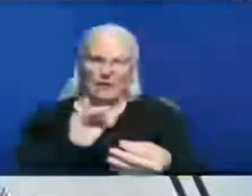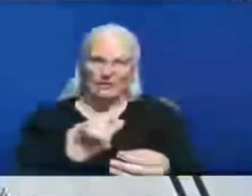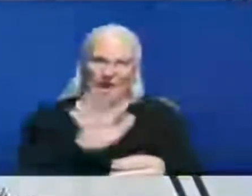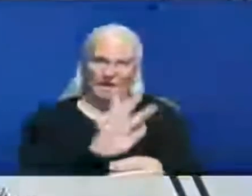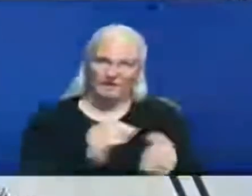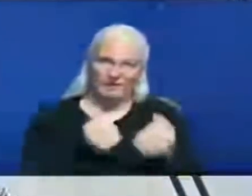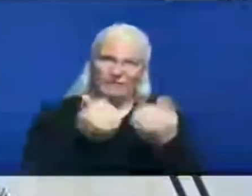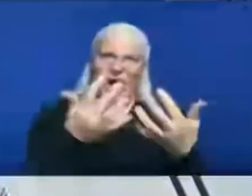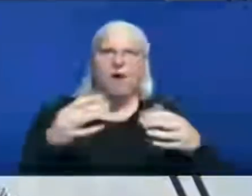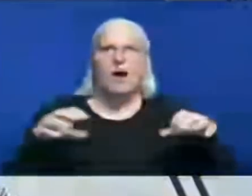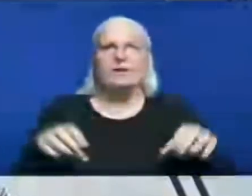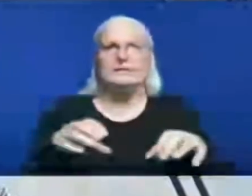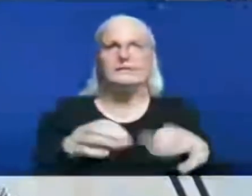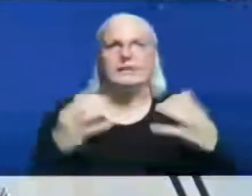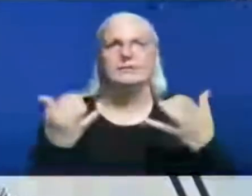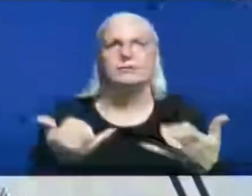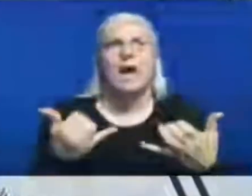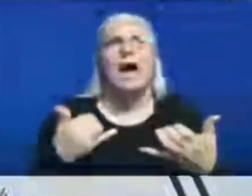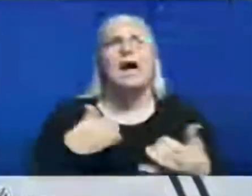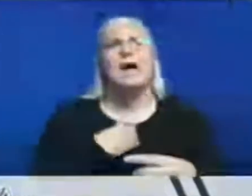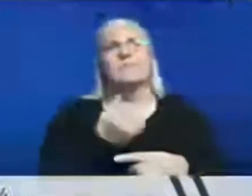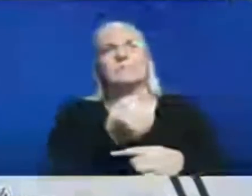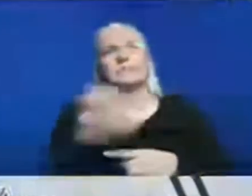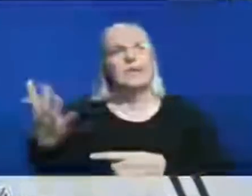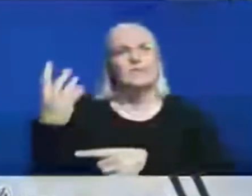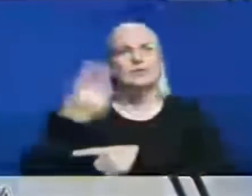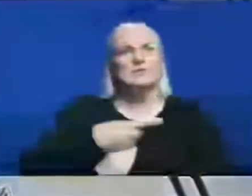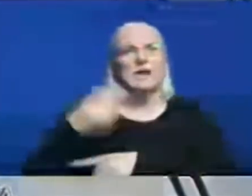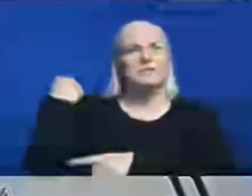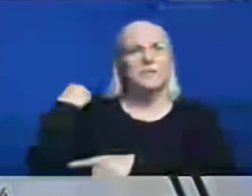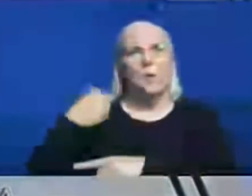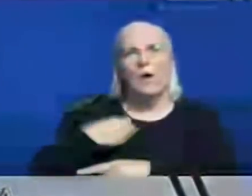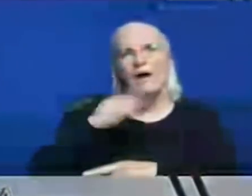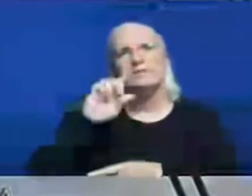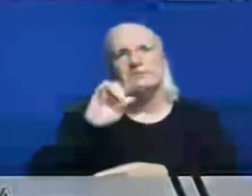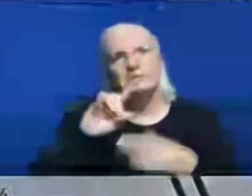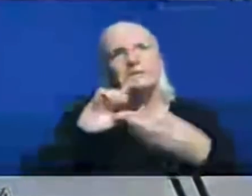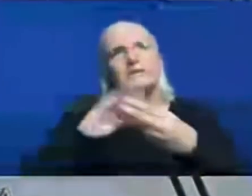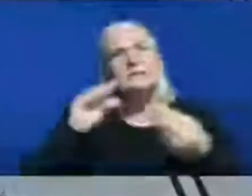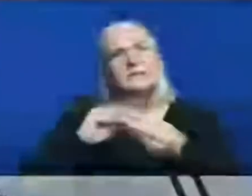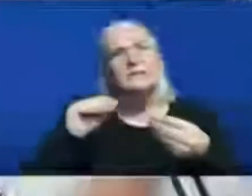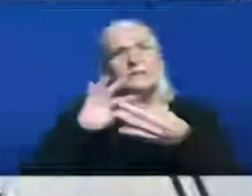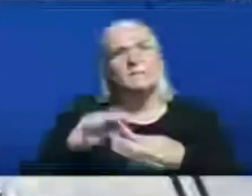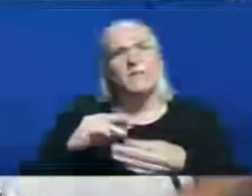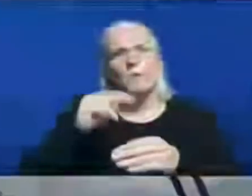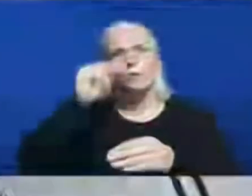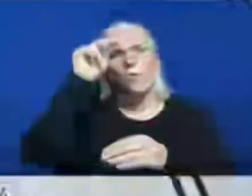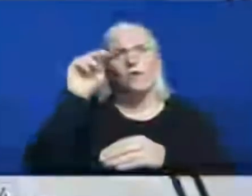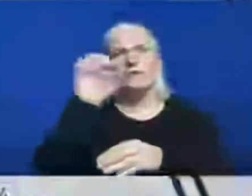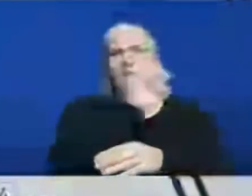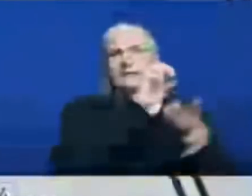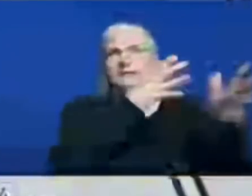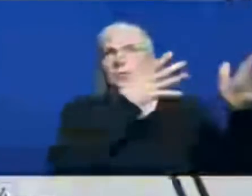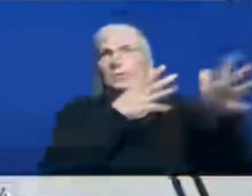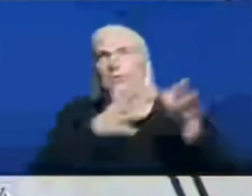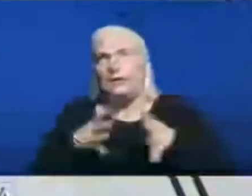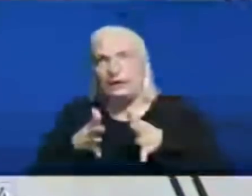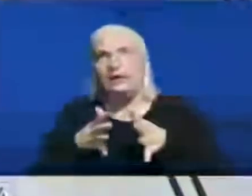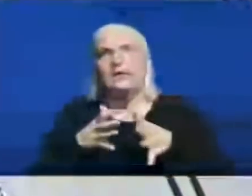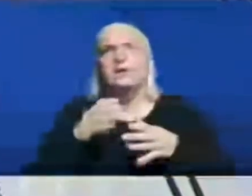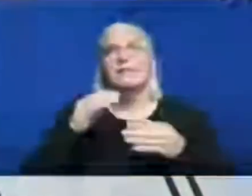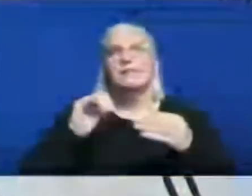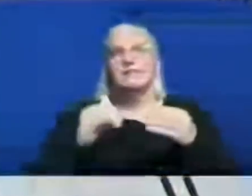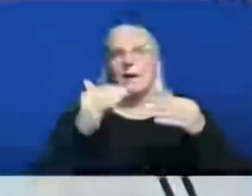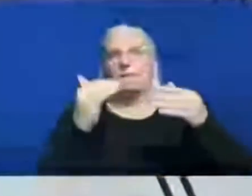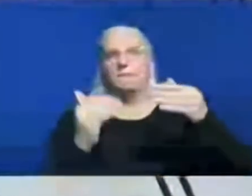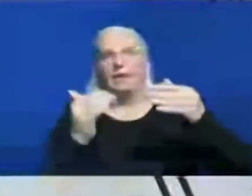I've briefed several times that when that northeast wind came out, we had a spot that flew over just below Grizzly Ridge. That spot spread laterally on the